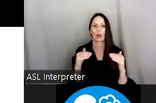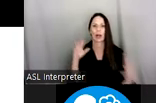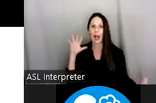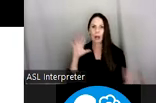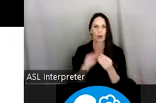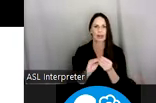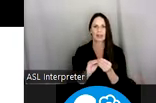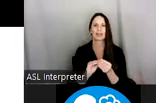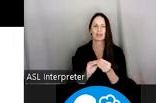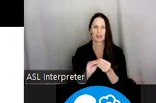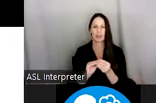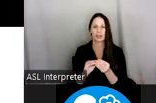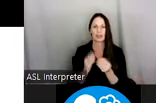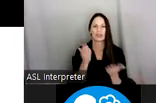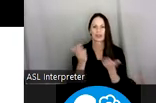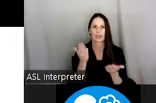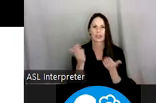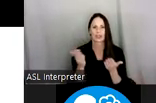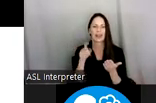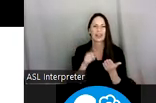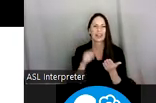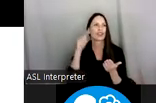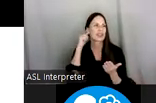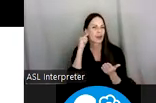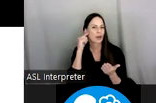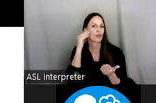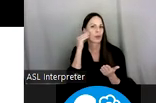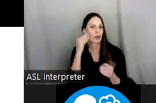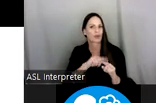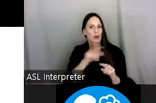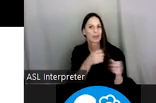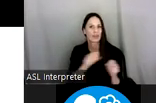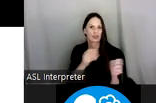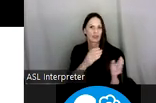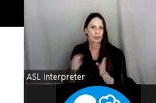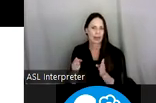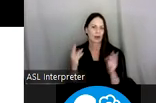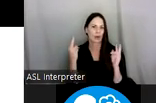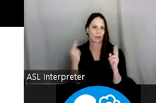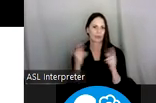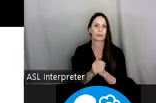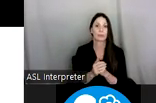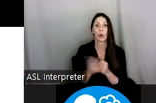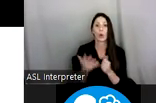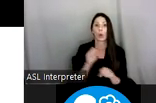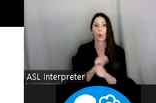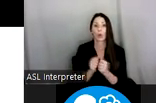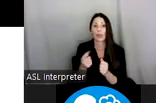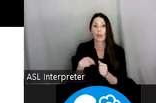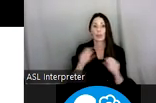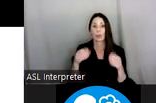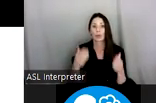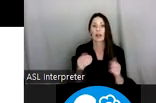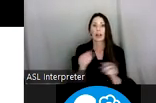should sound really familiar from the strategic plan, hopefully. We want to work with them to promote a culturally competent